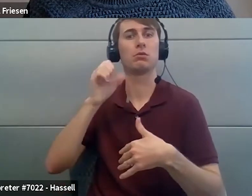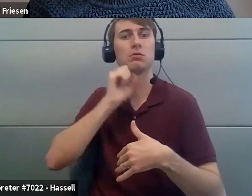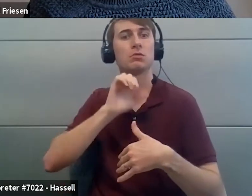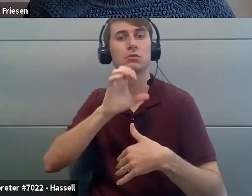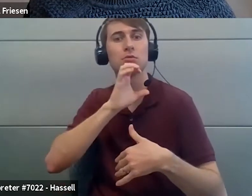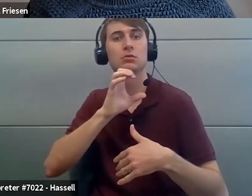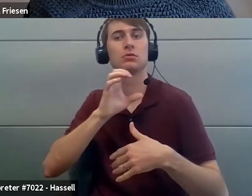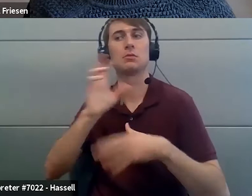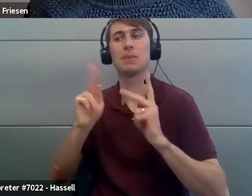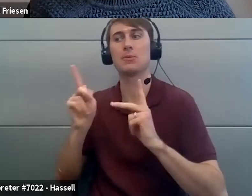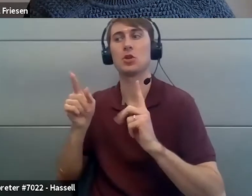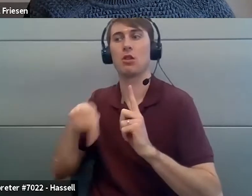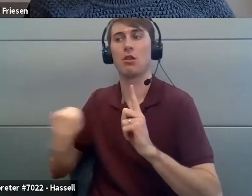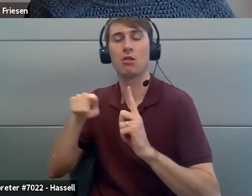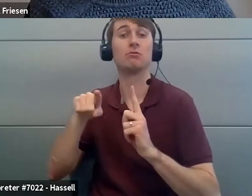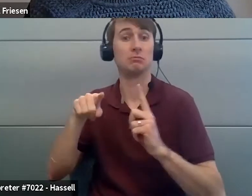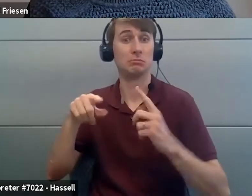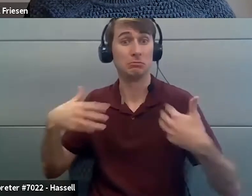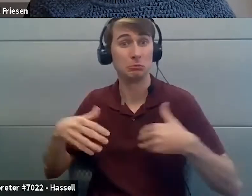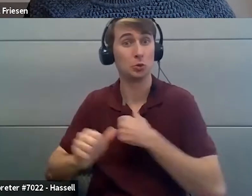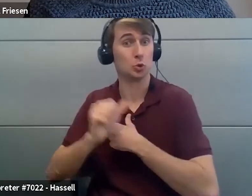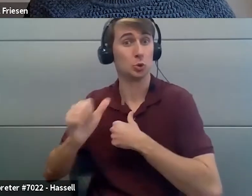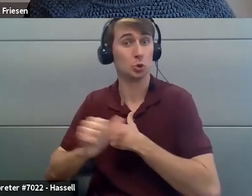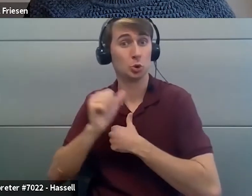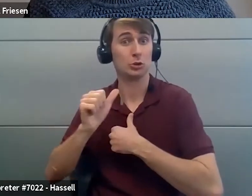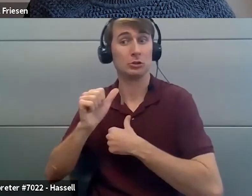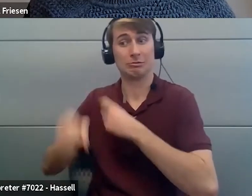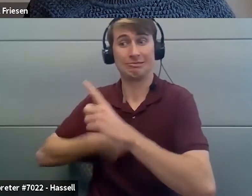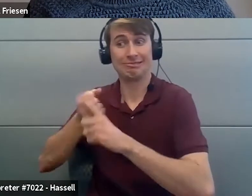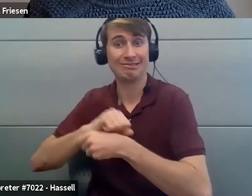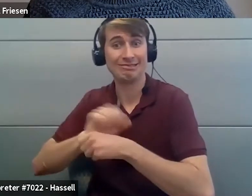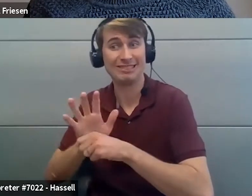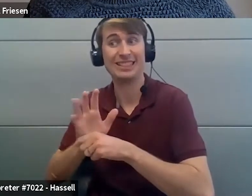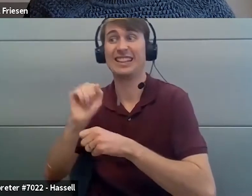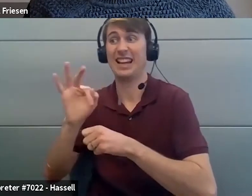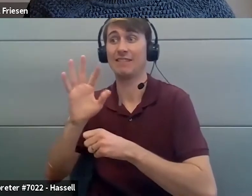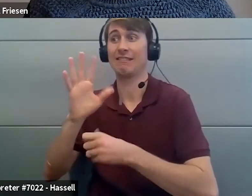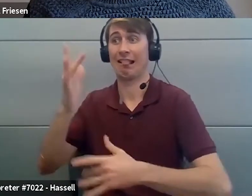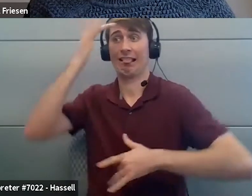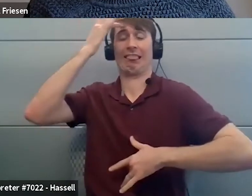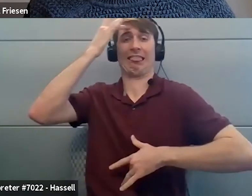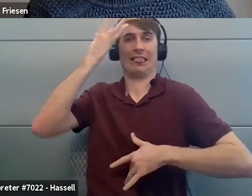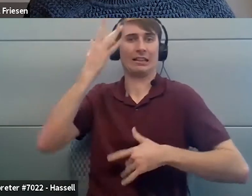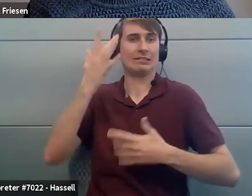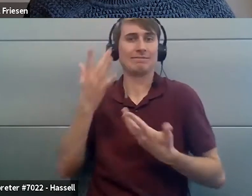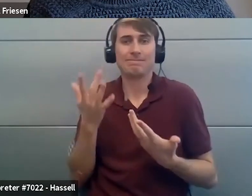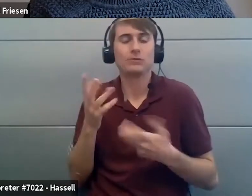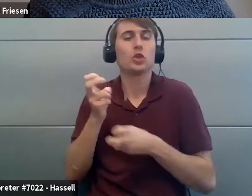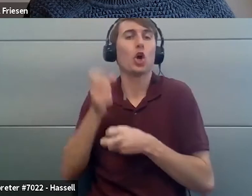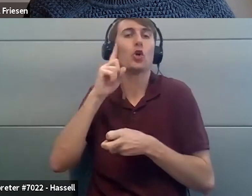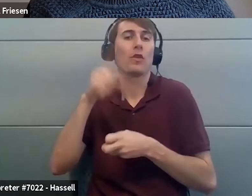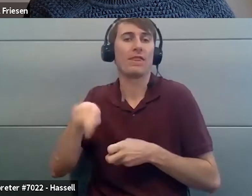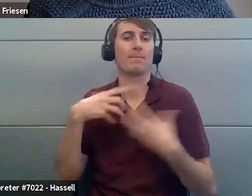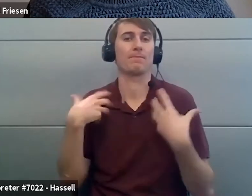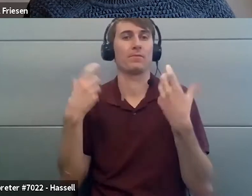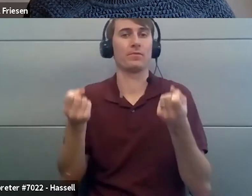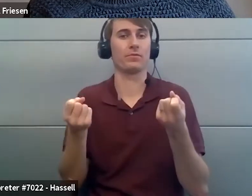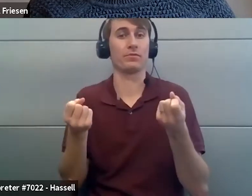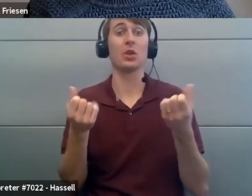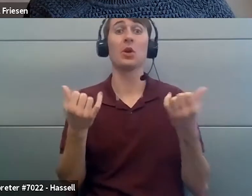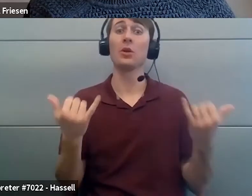getting COVID and then not doing well if they get COVID. And so we're ready now to open up to our 85 and